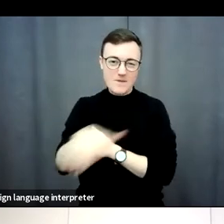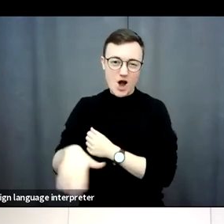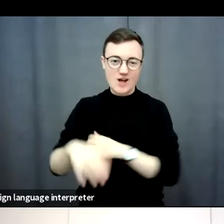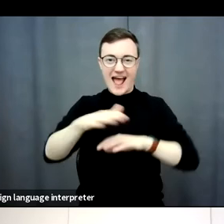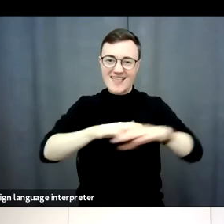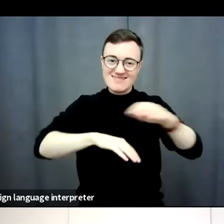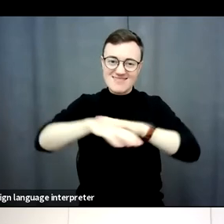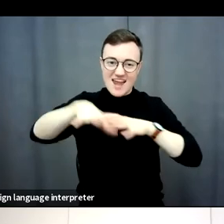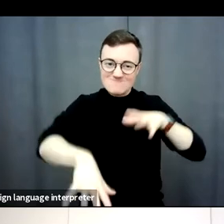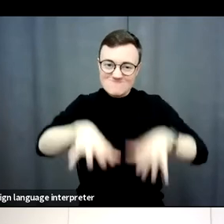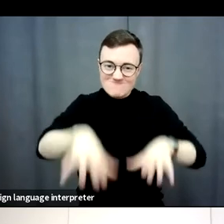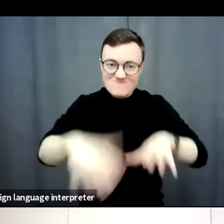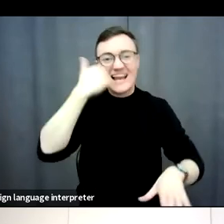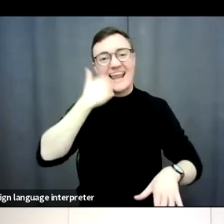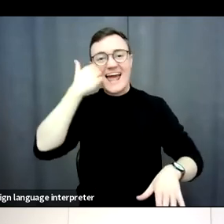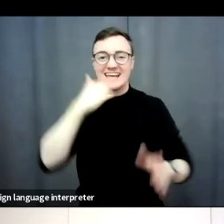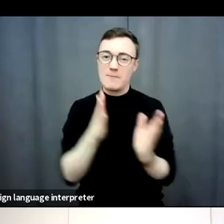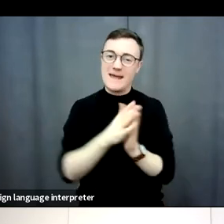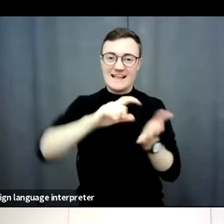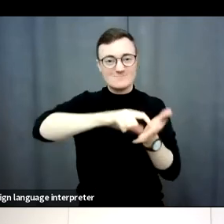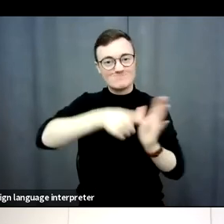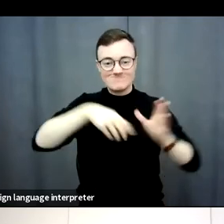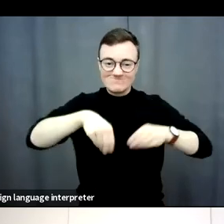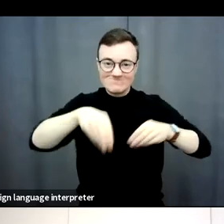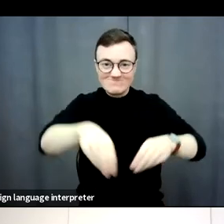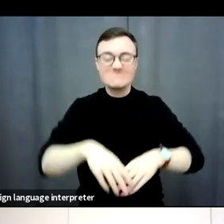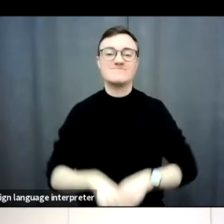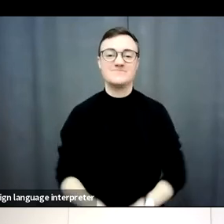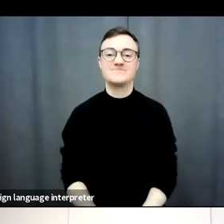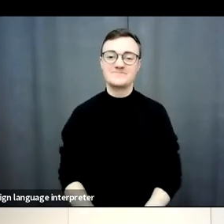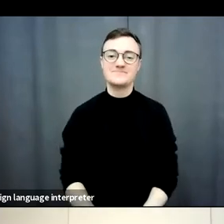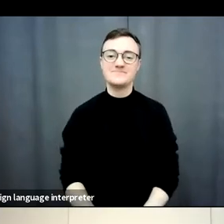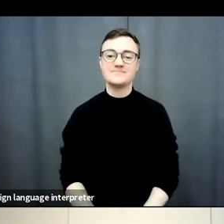are playing with the Lego Braille bricks.